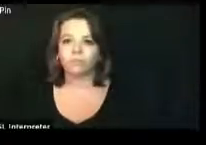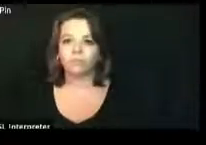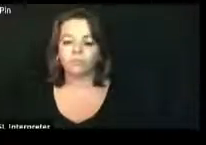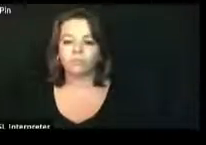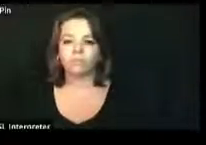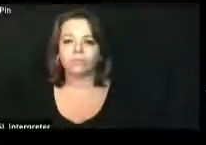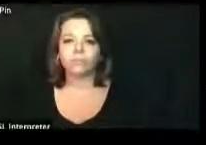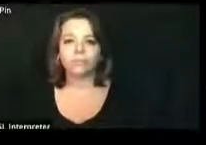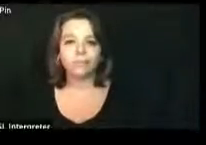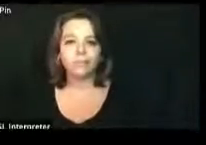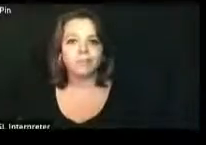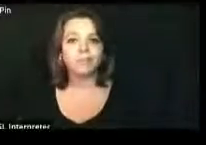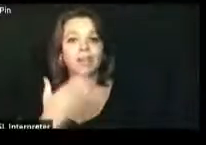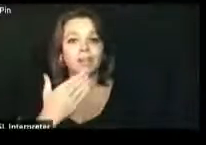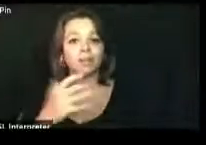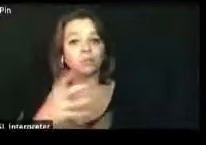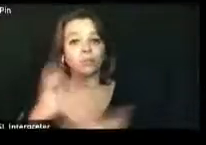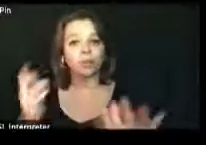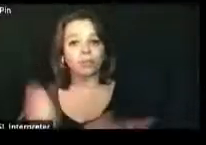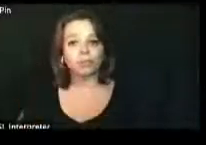Thank you so much.